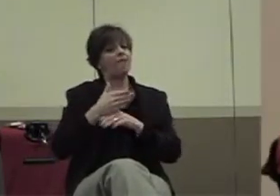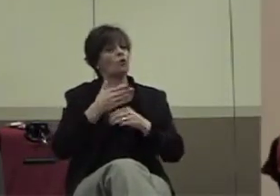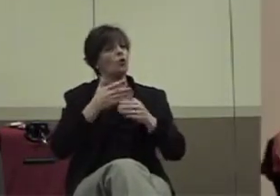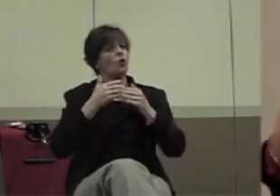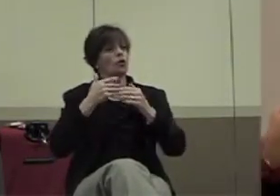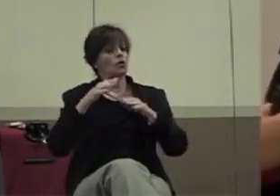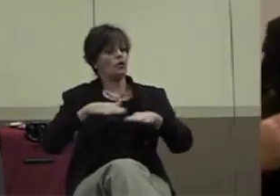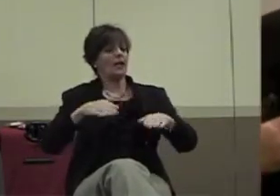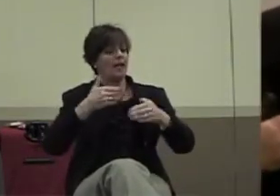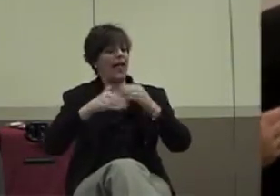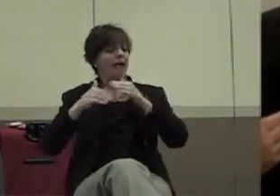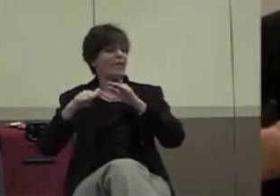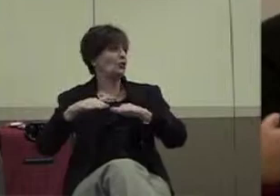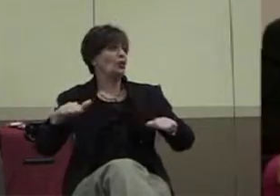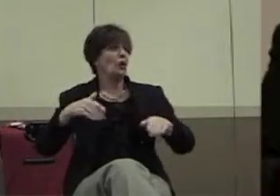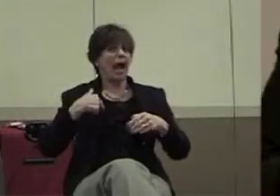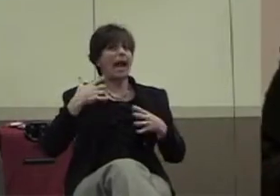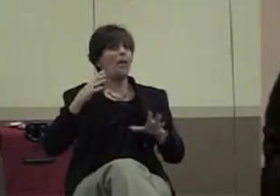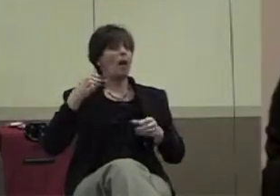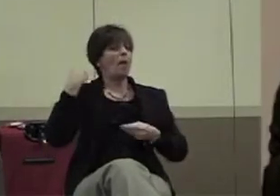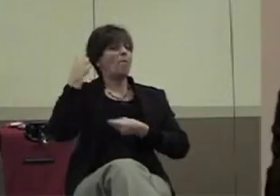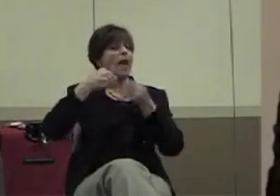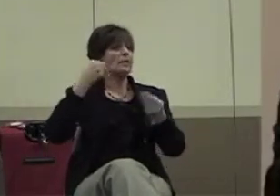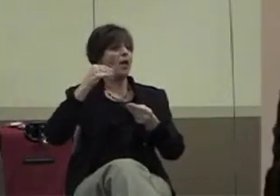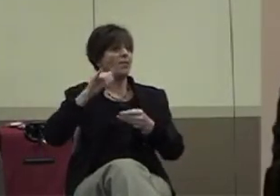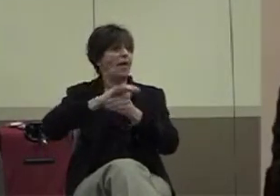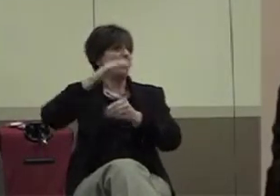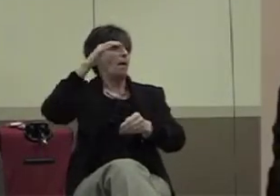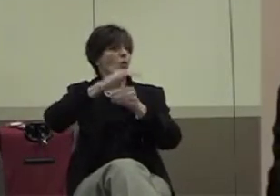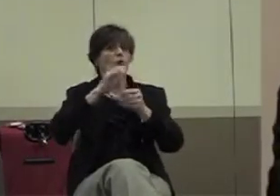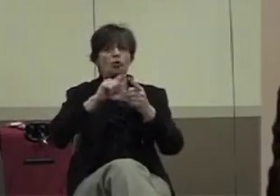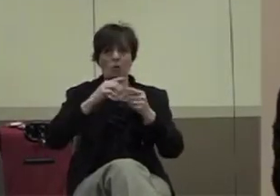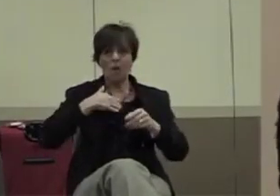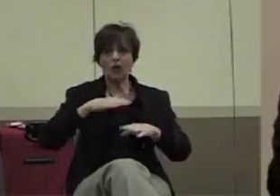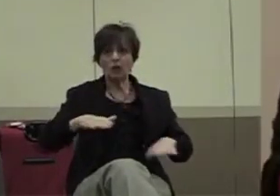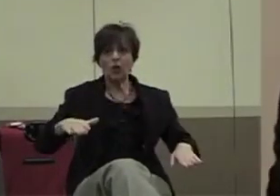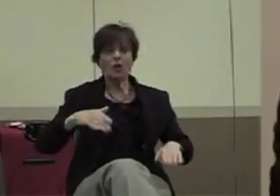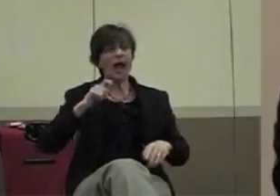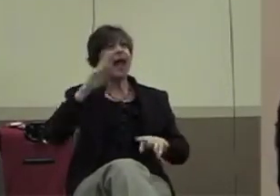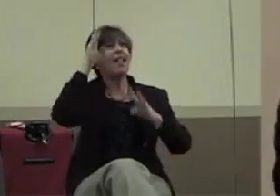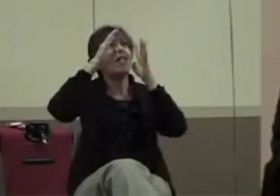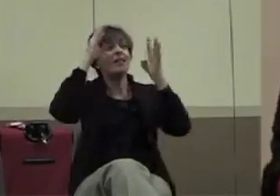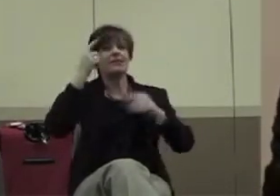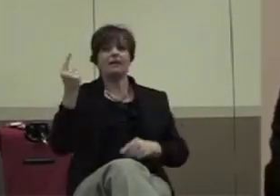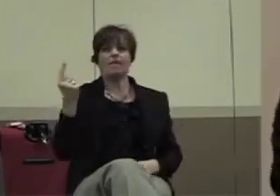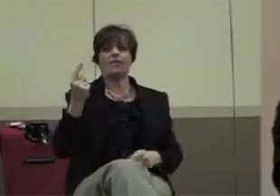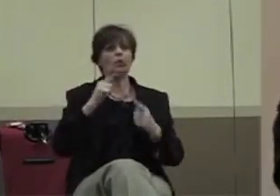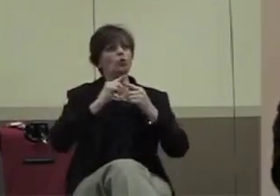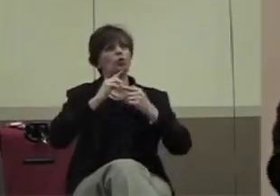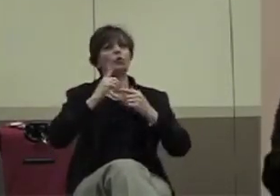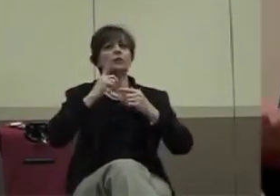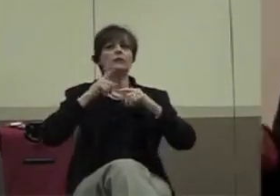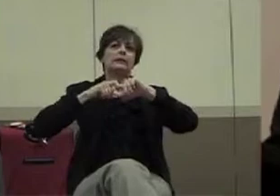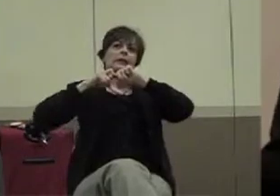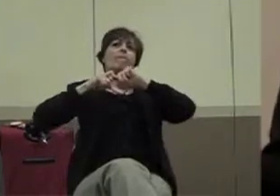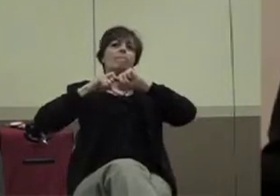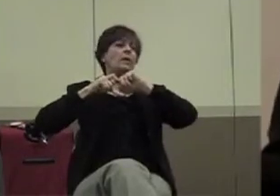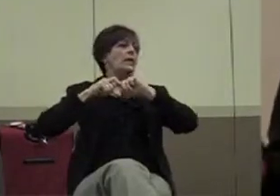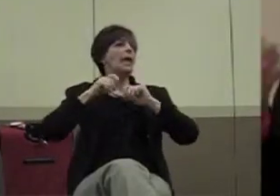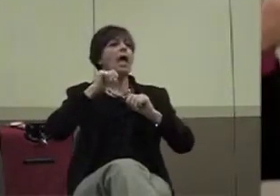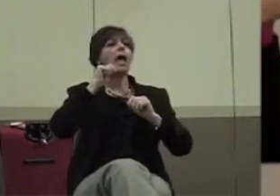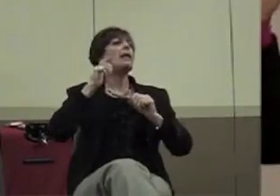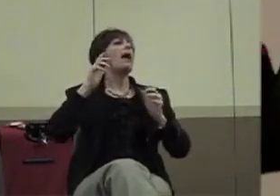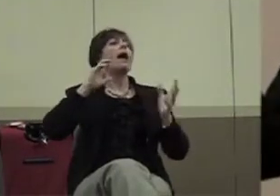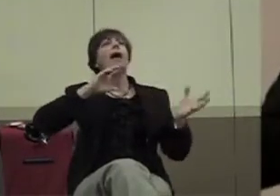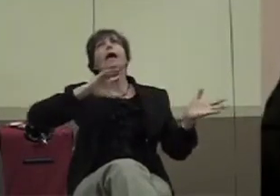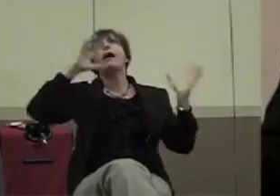on that bad temper to my children. And I had to come up with something to stop myself from going off the deep end when somebody made me